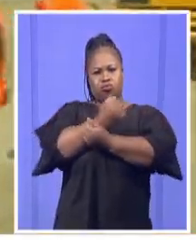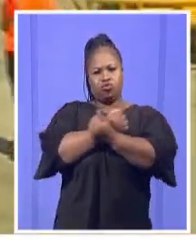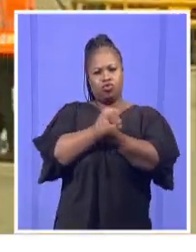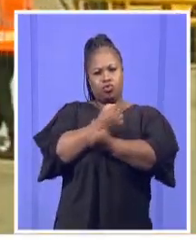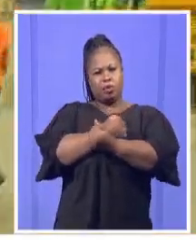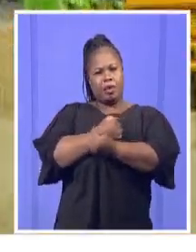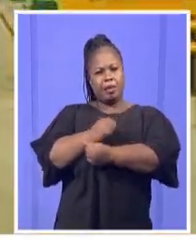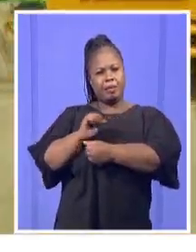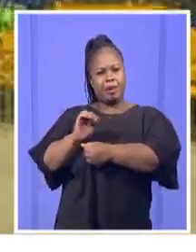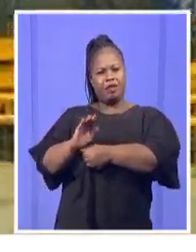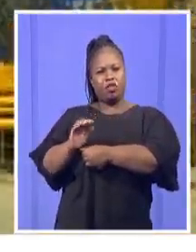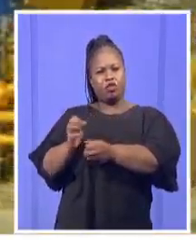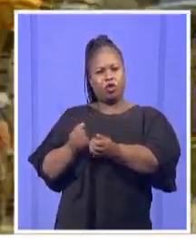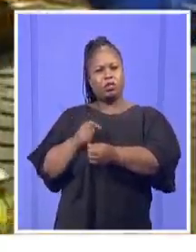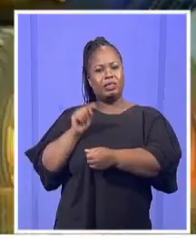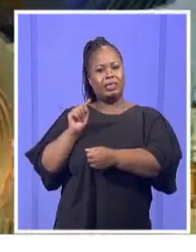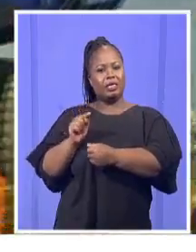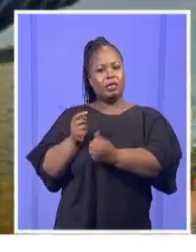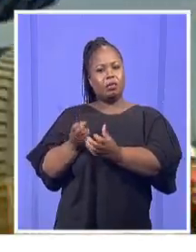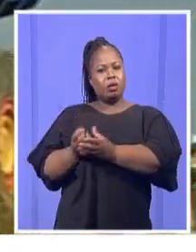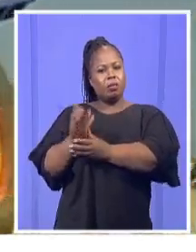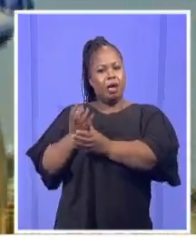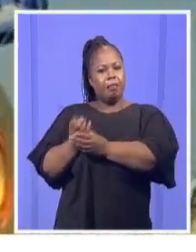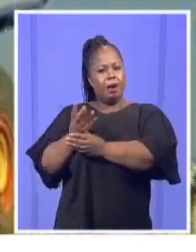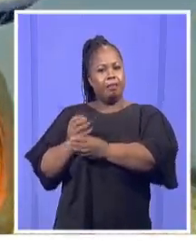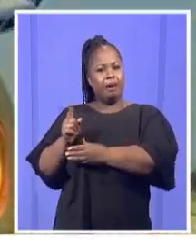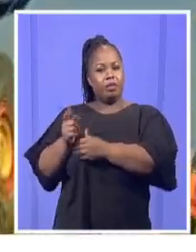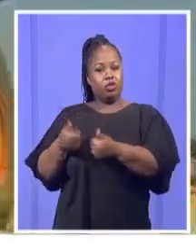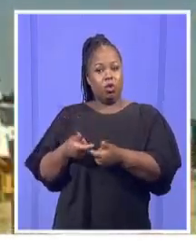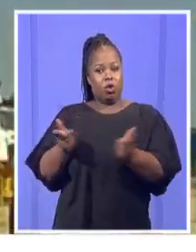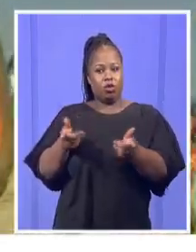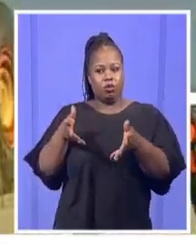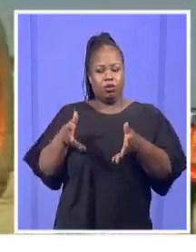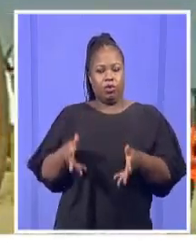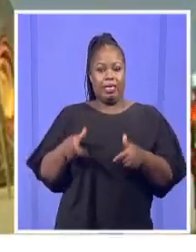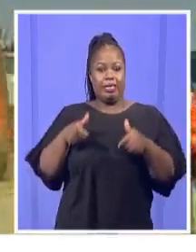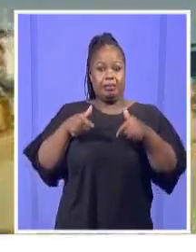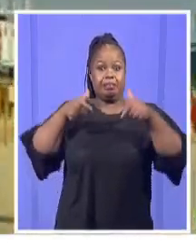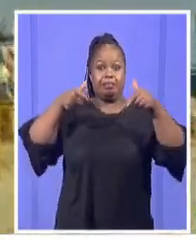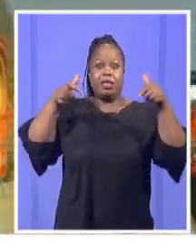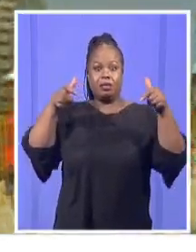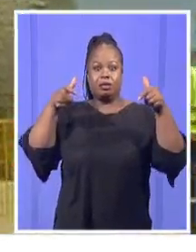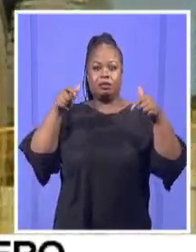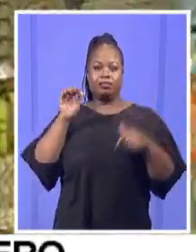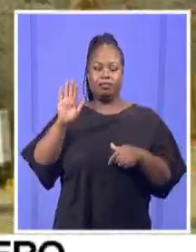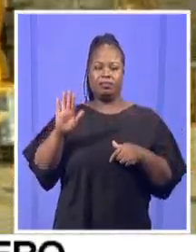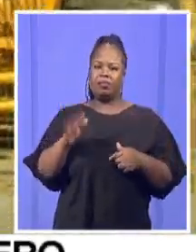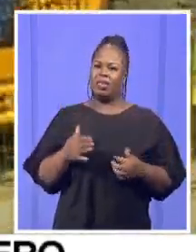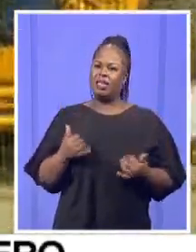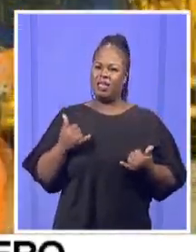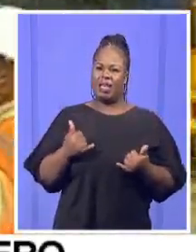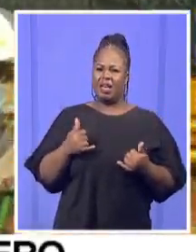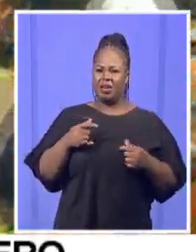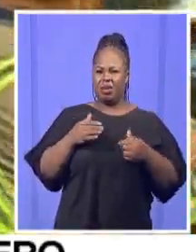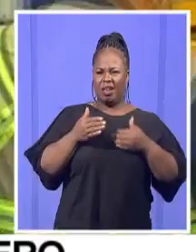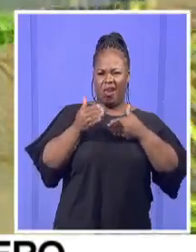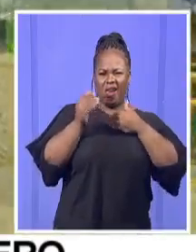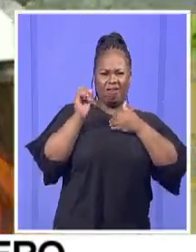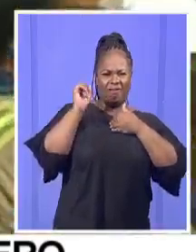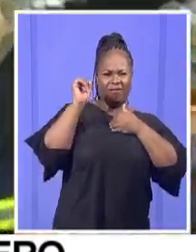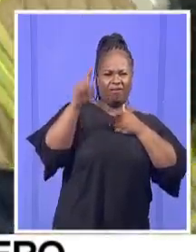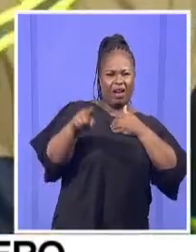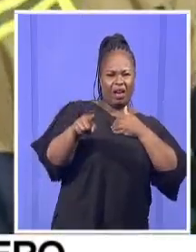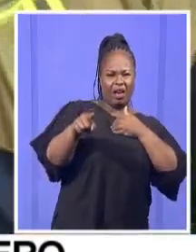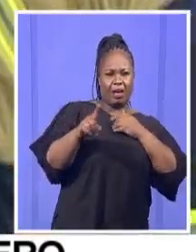hydrogen-powered whole truck that they are here to launch today, Desiree. Right now, we are a bit far from where the President is at, but